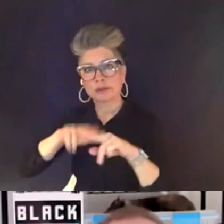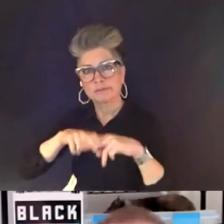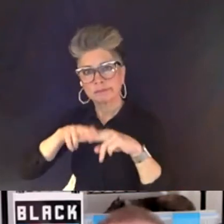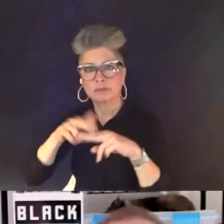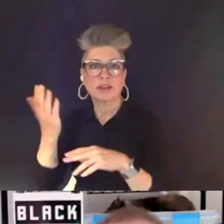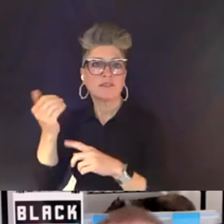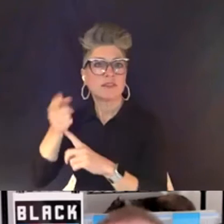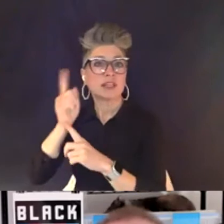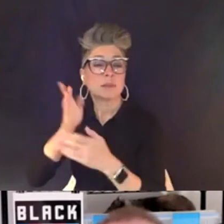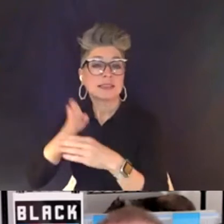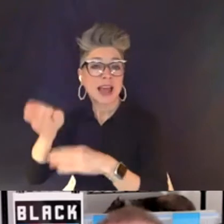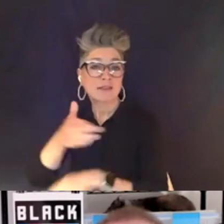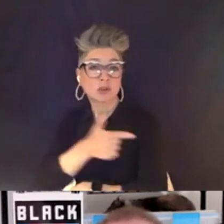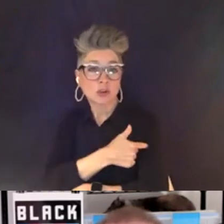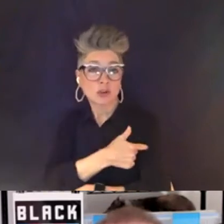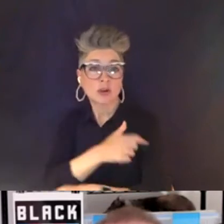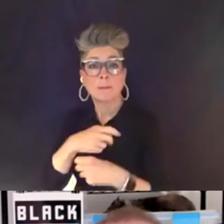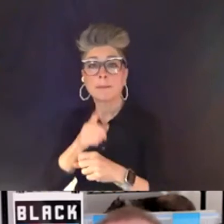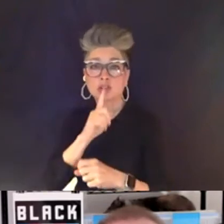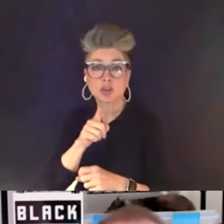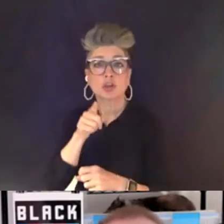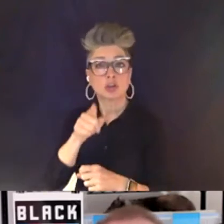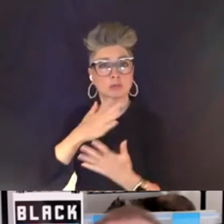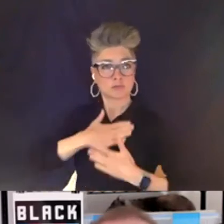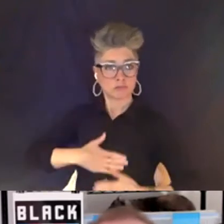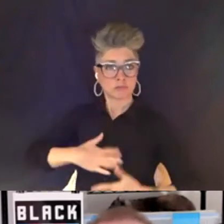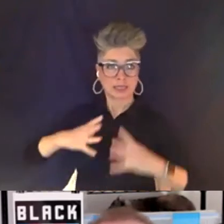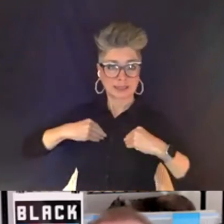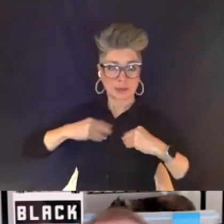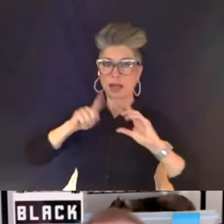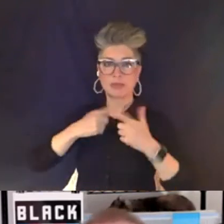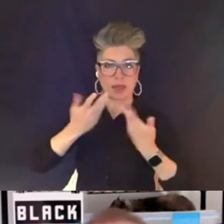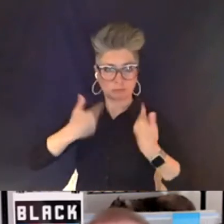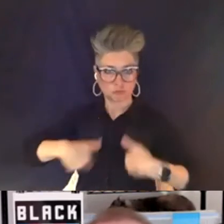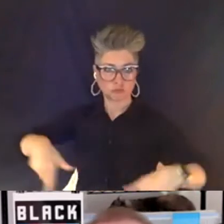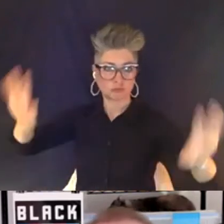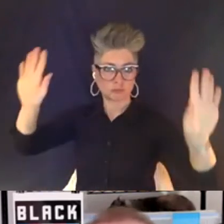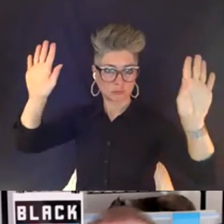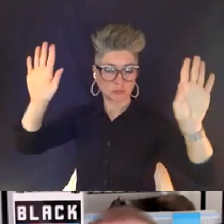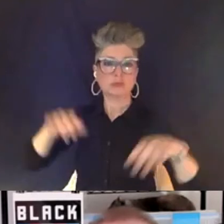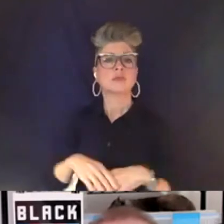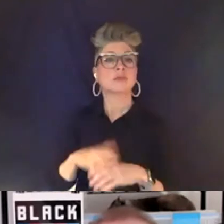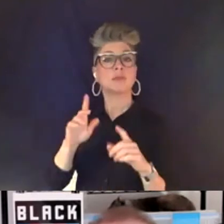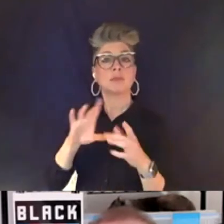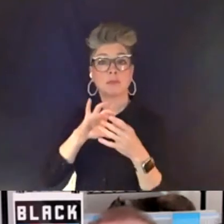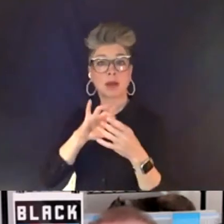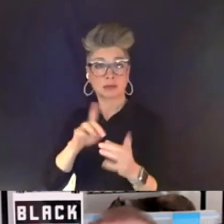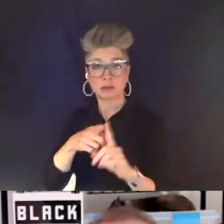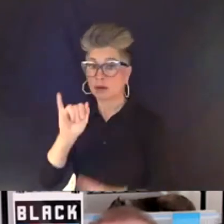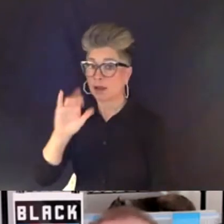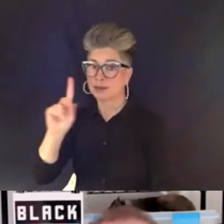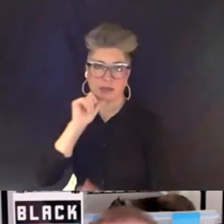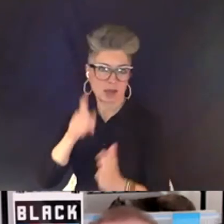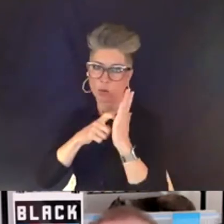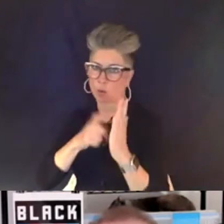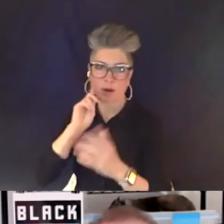the vaccine, make sure that you tolerated it well, and then off you go. But yes, so when it comes to IDs, that is not required at